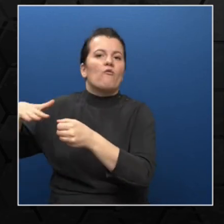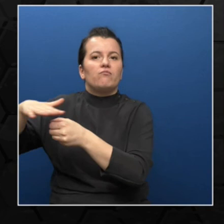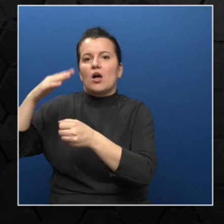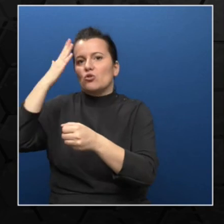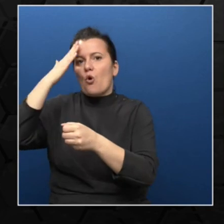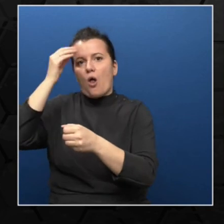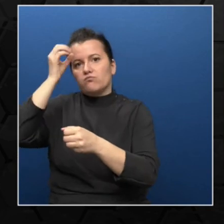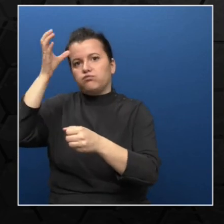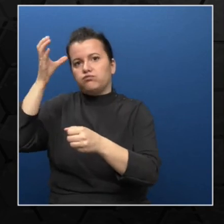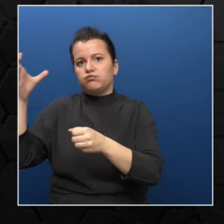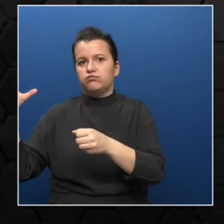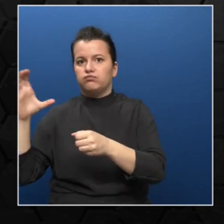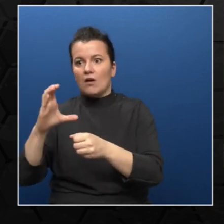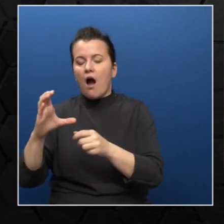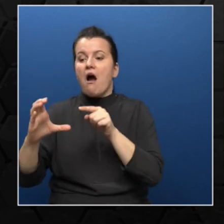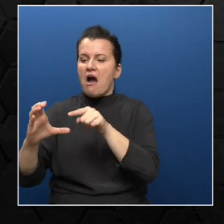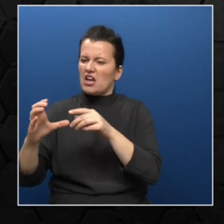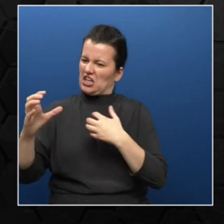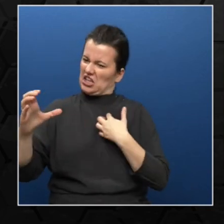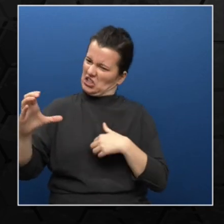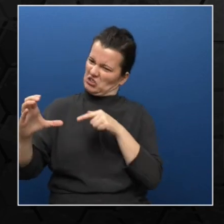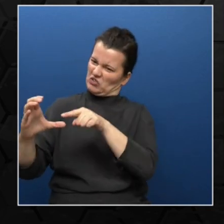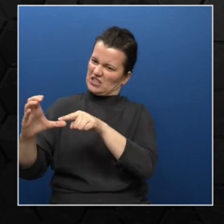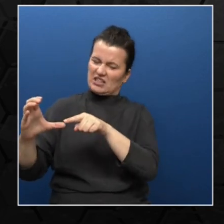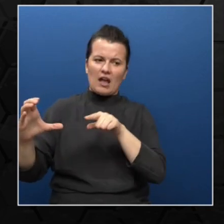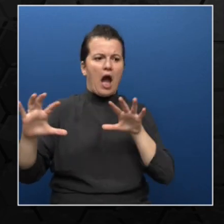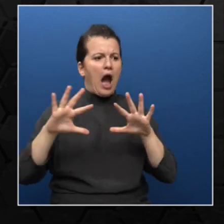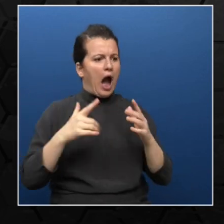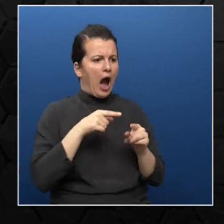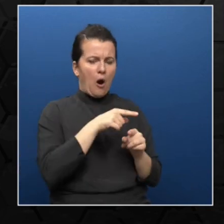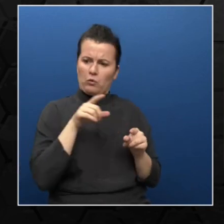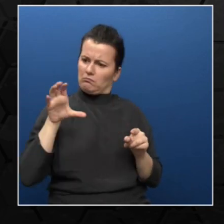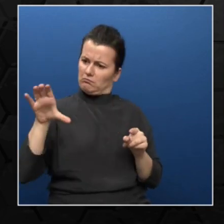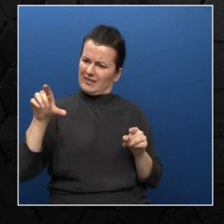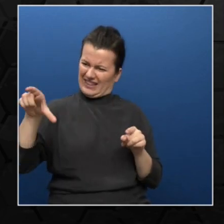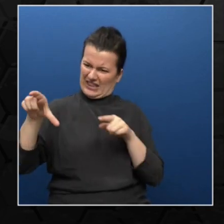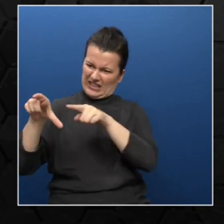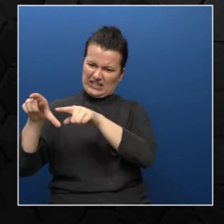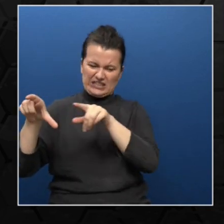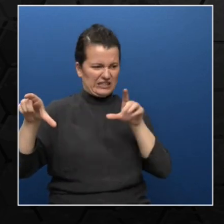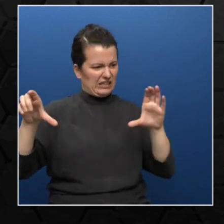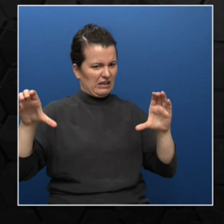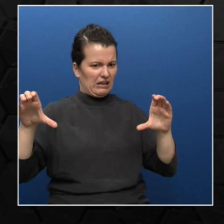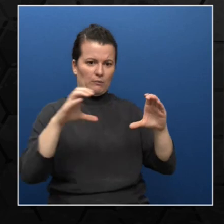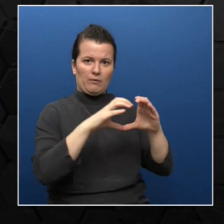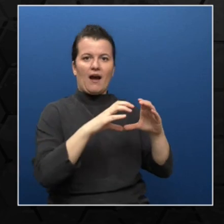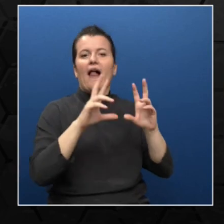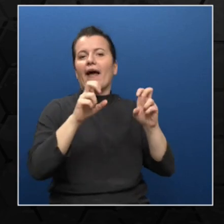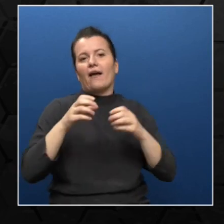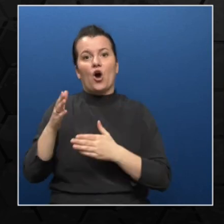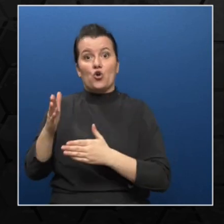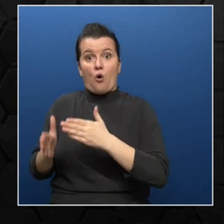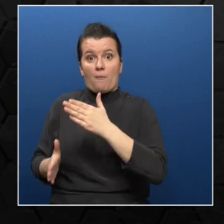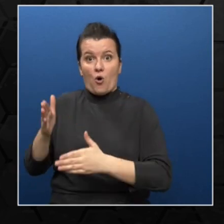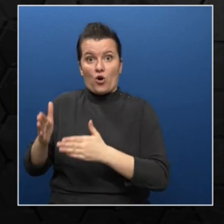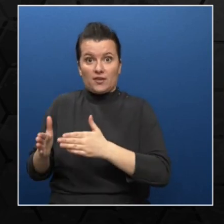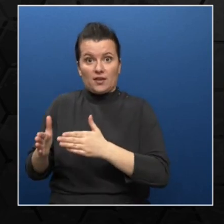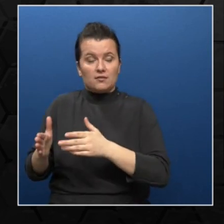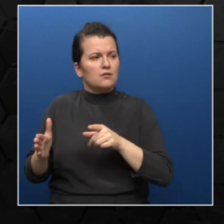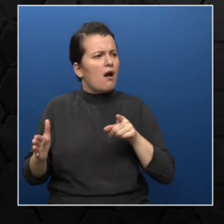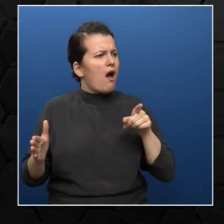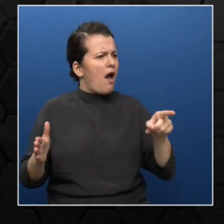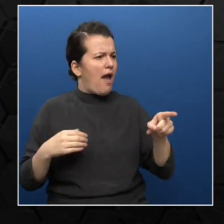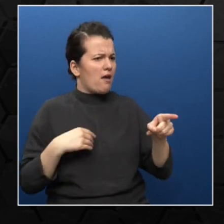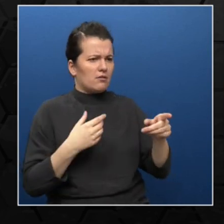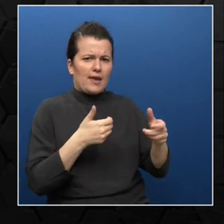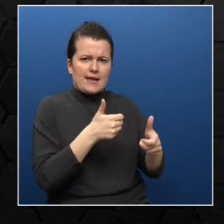an entirely different domain. So for instance, games might use research from robotics, and that cross application